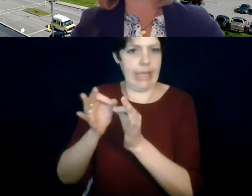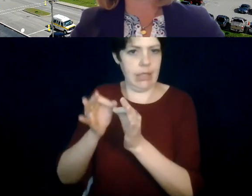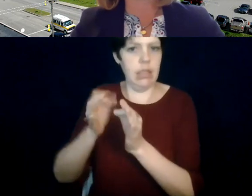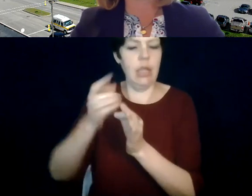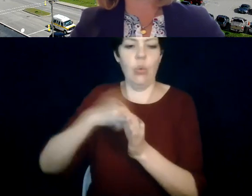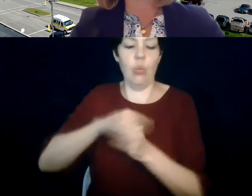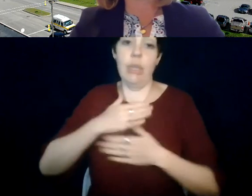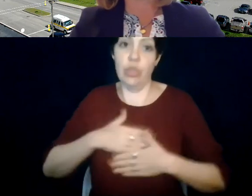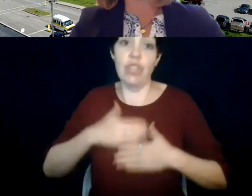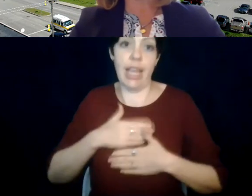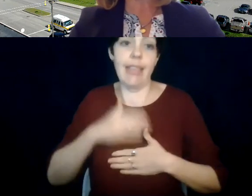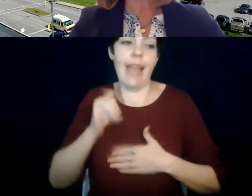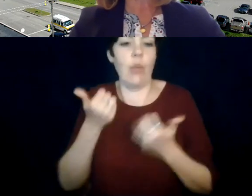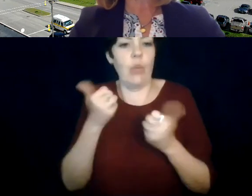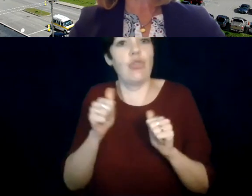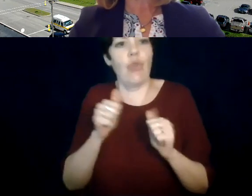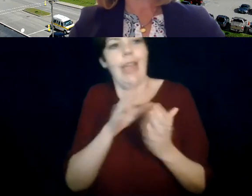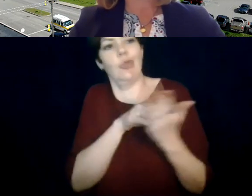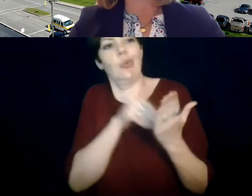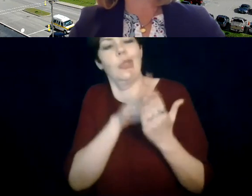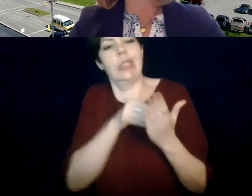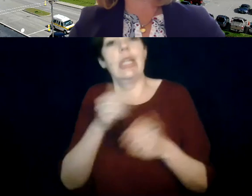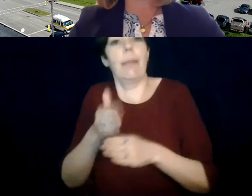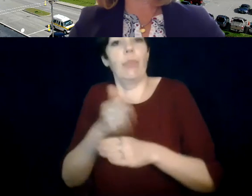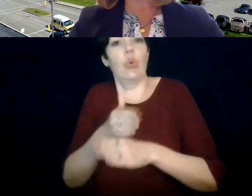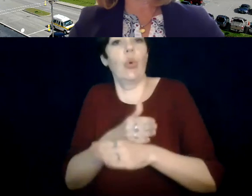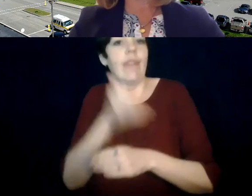day, his legacy will live on